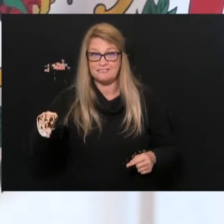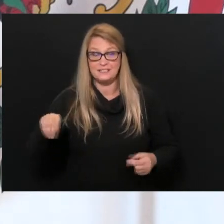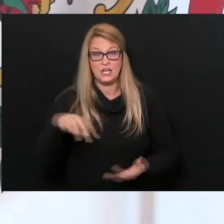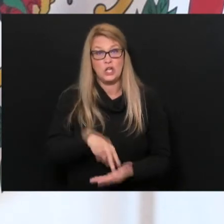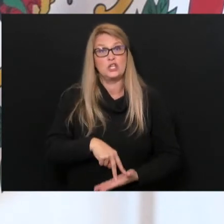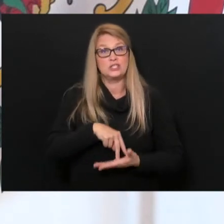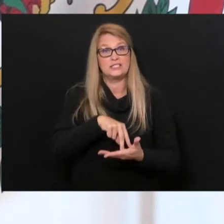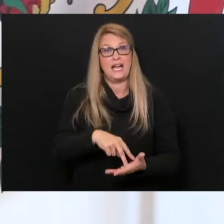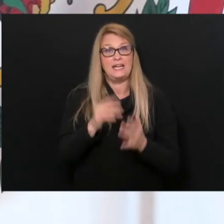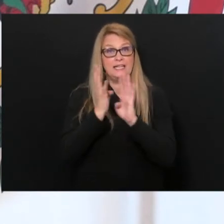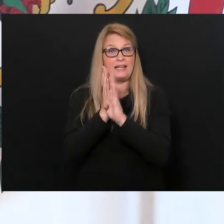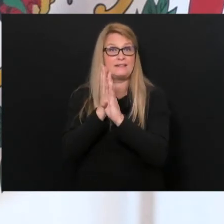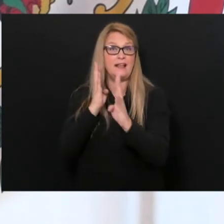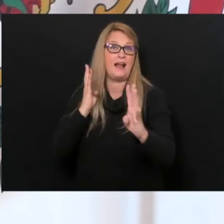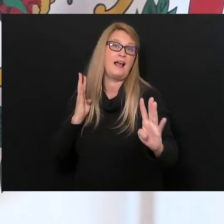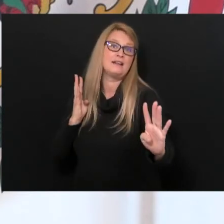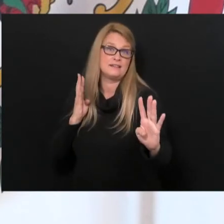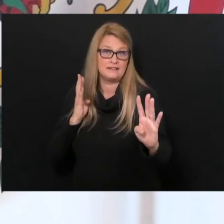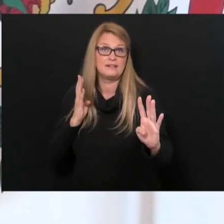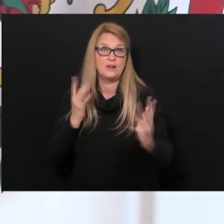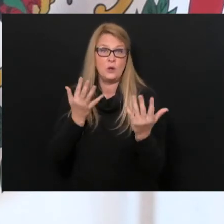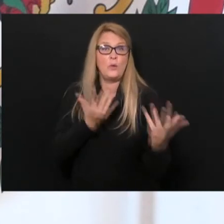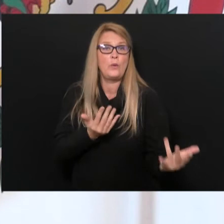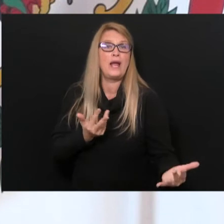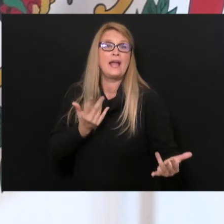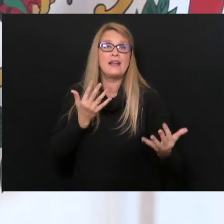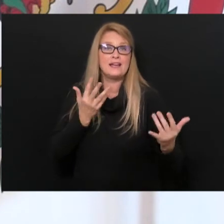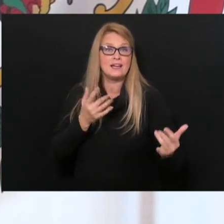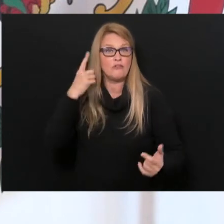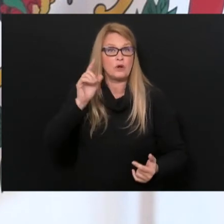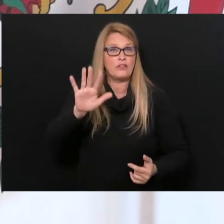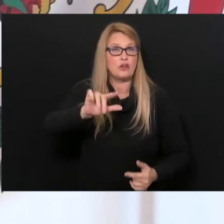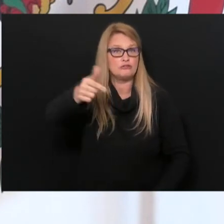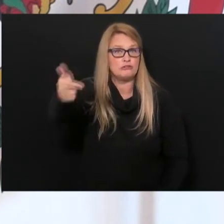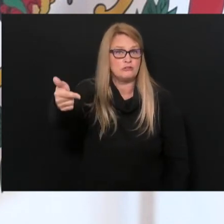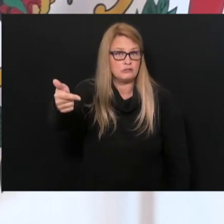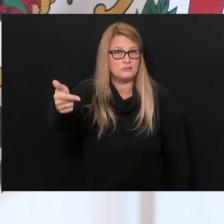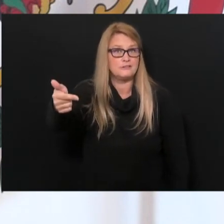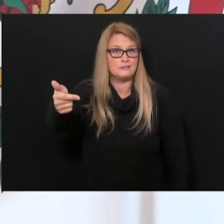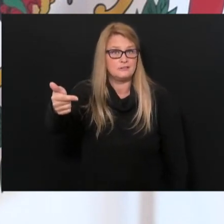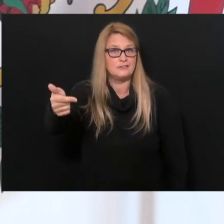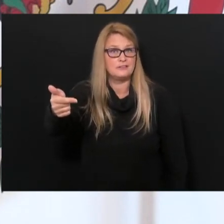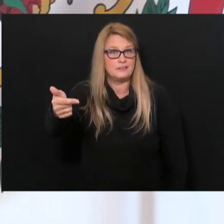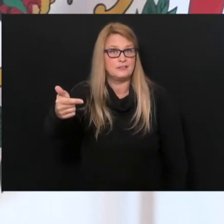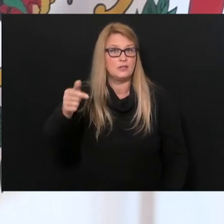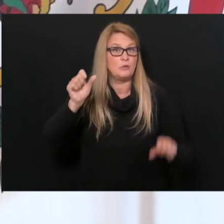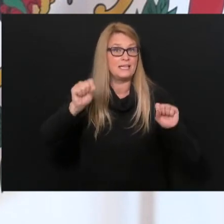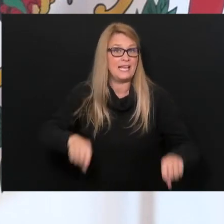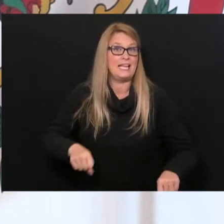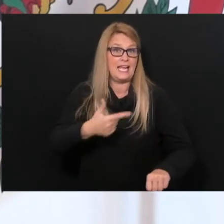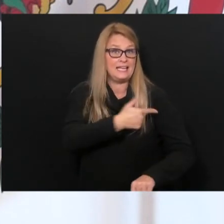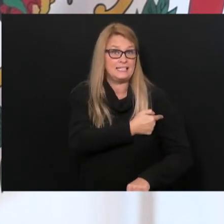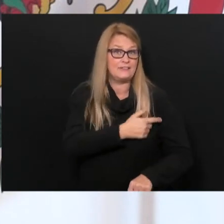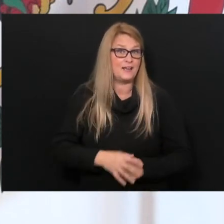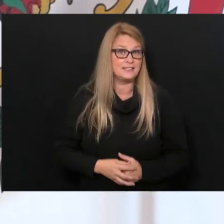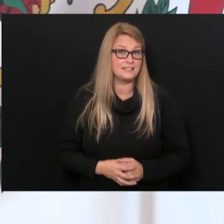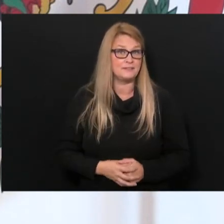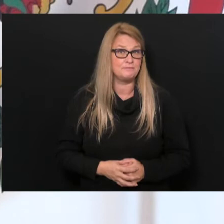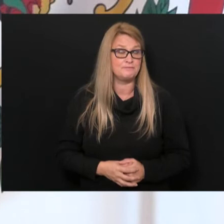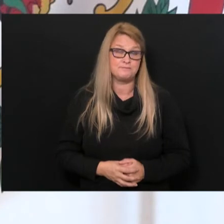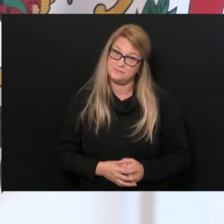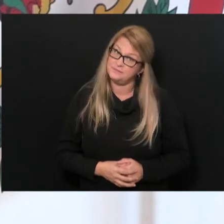in line waiting for the day when they'll be able to get their vaccine. And